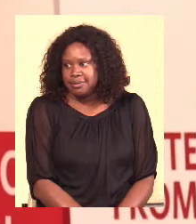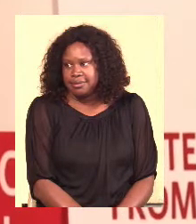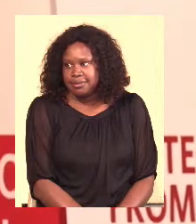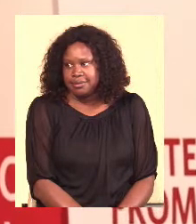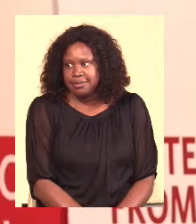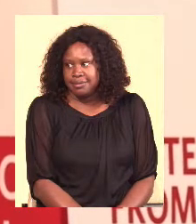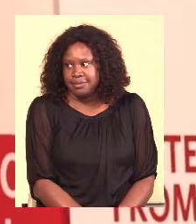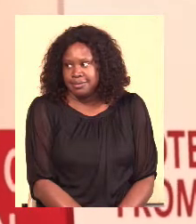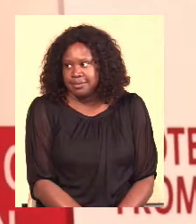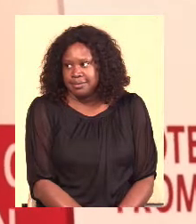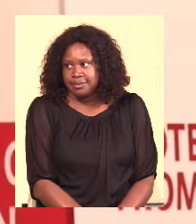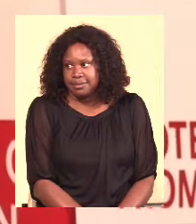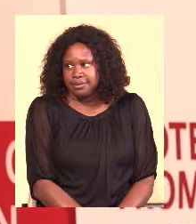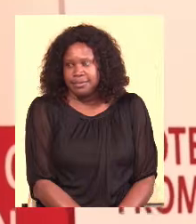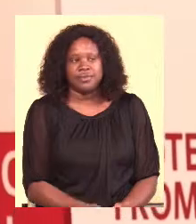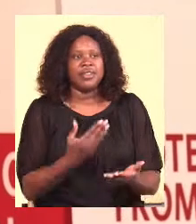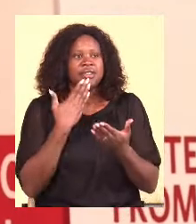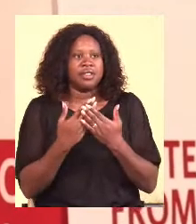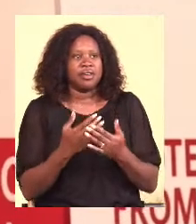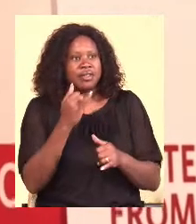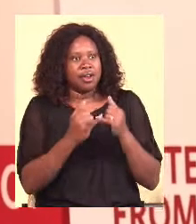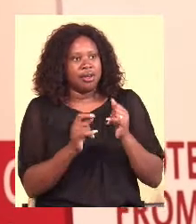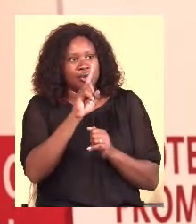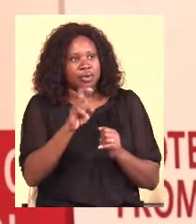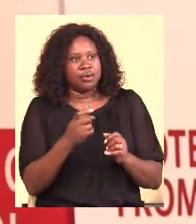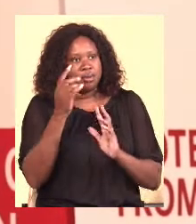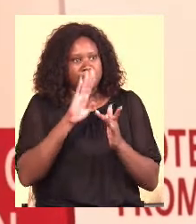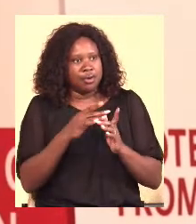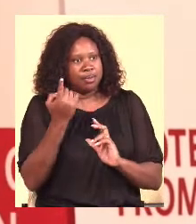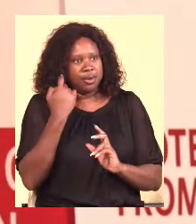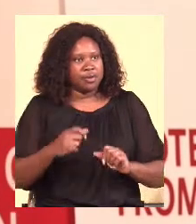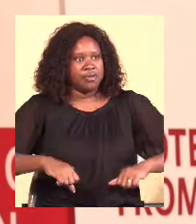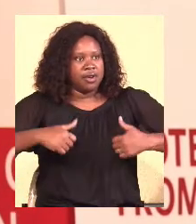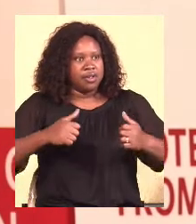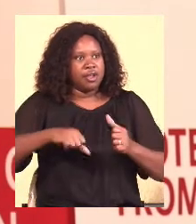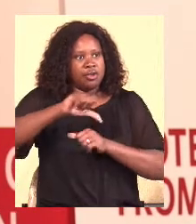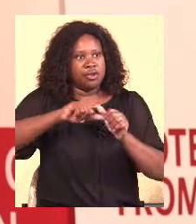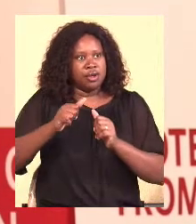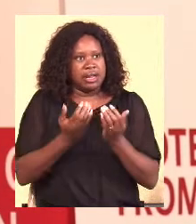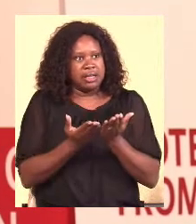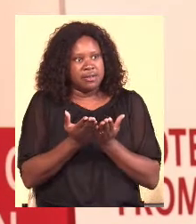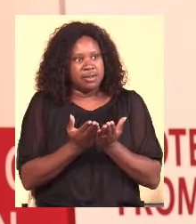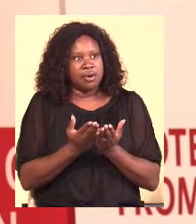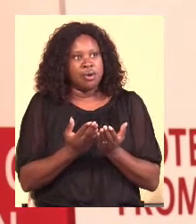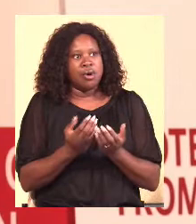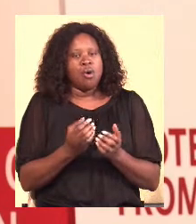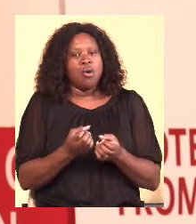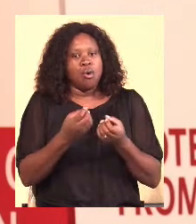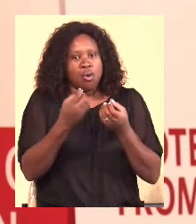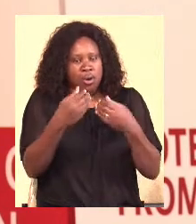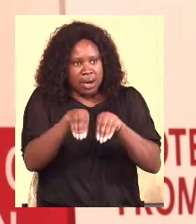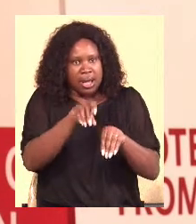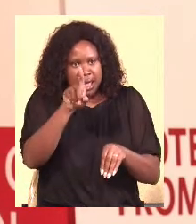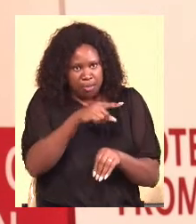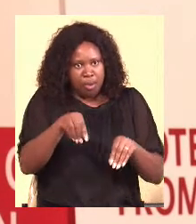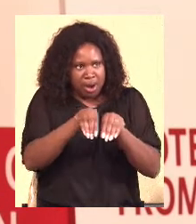Thank you very much. To start with your last question, the Minister of Health and Social Services has rectified the mistake that he has made, and I